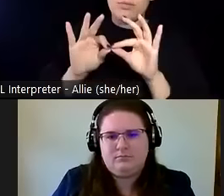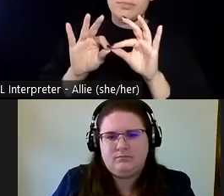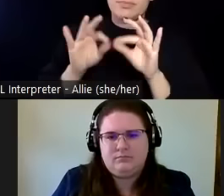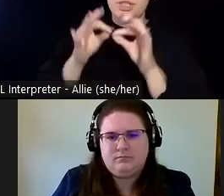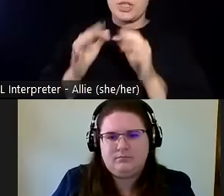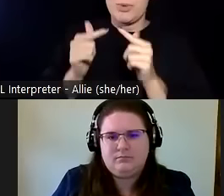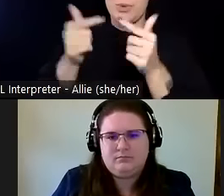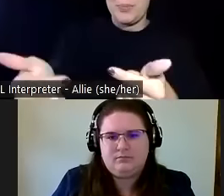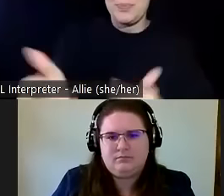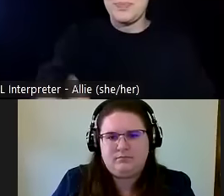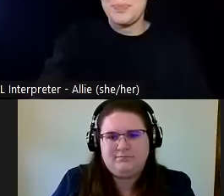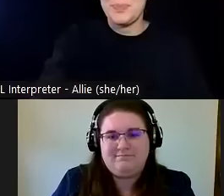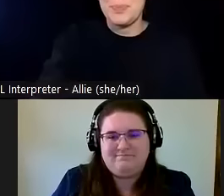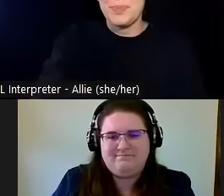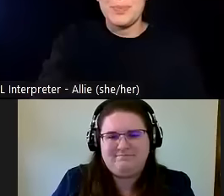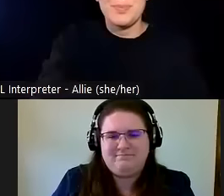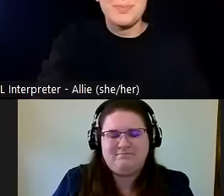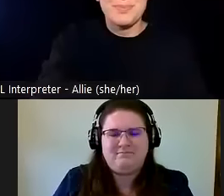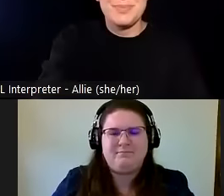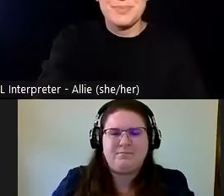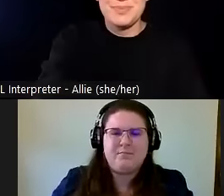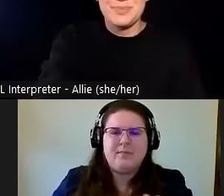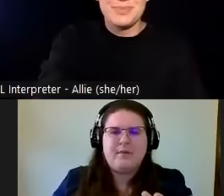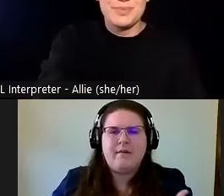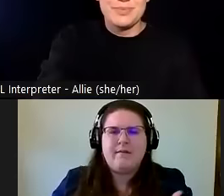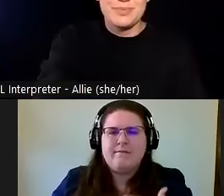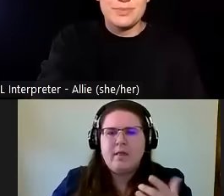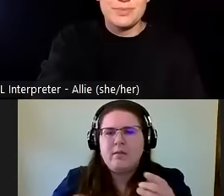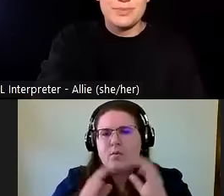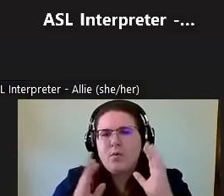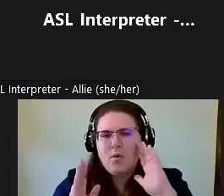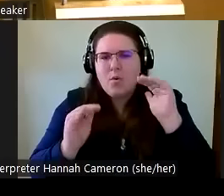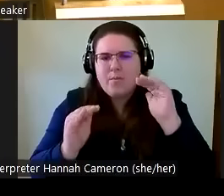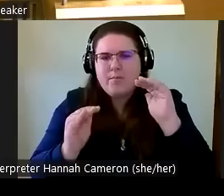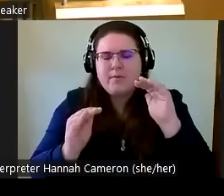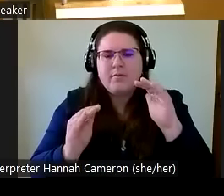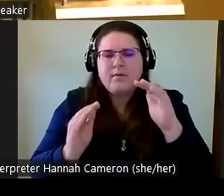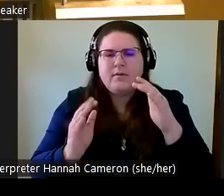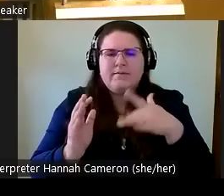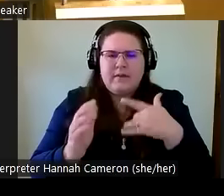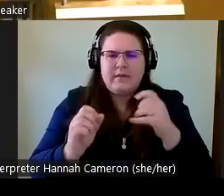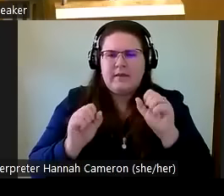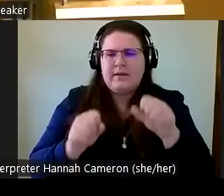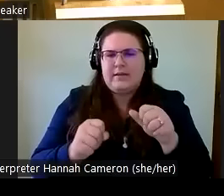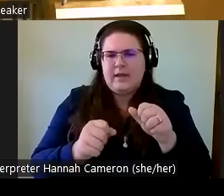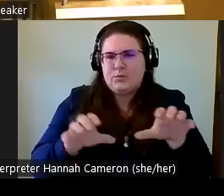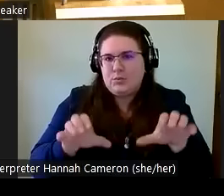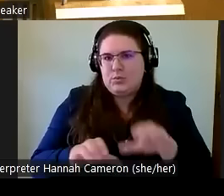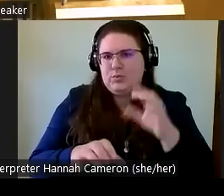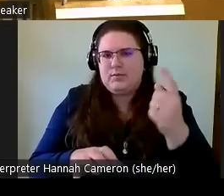because it takes away that helplessness and hopelessness that the diagnosis has attached to